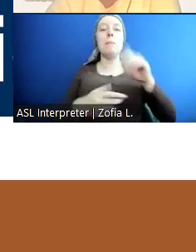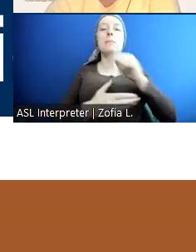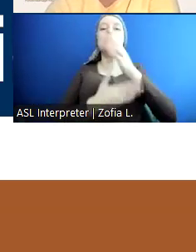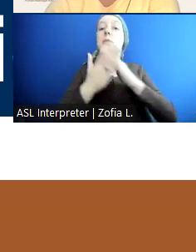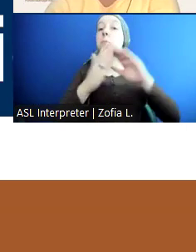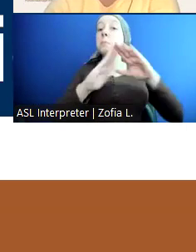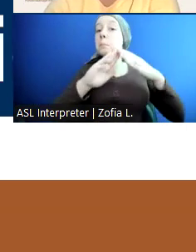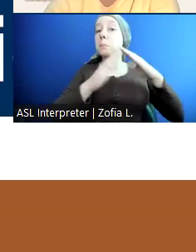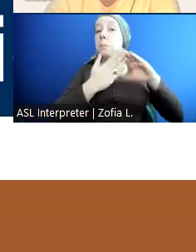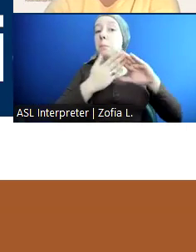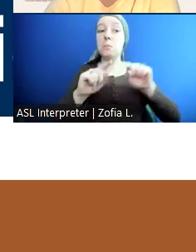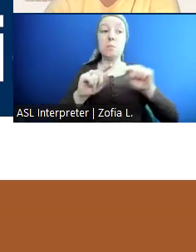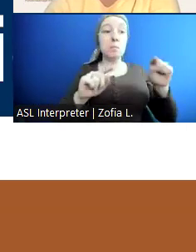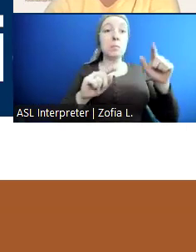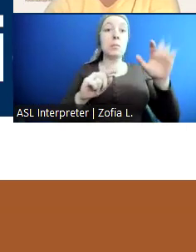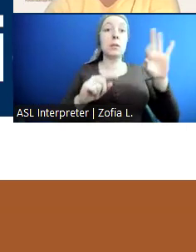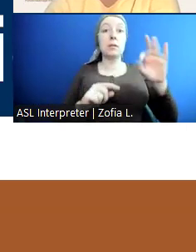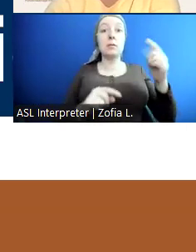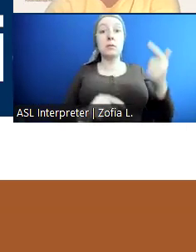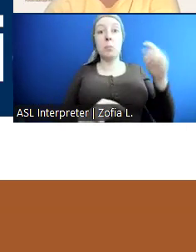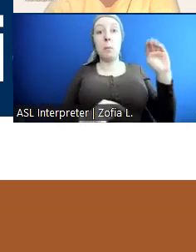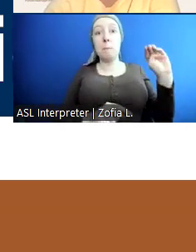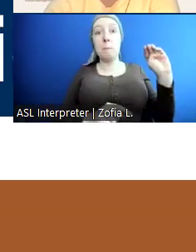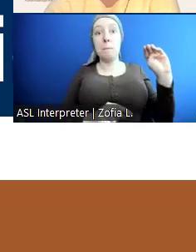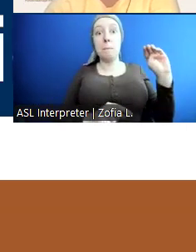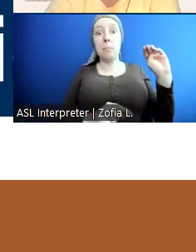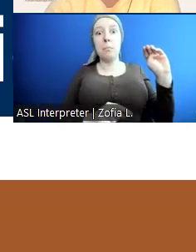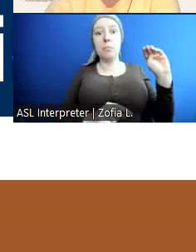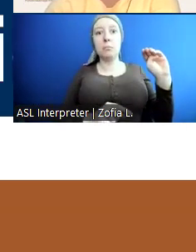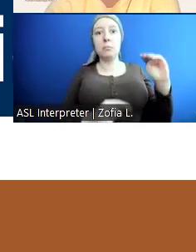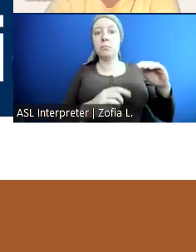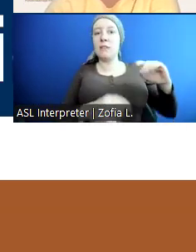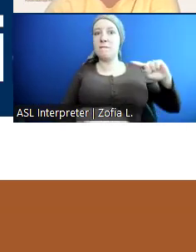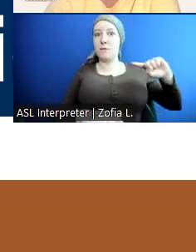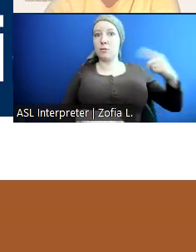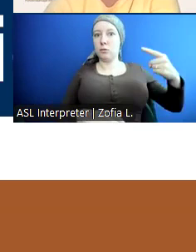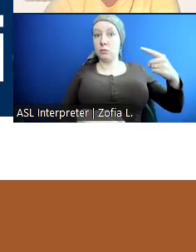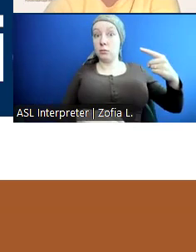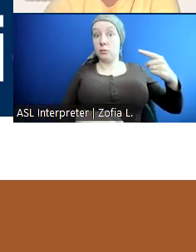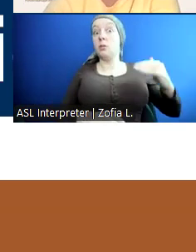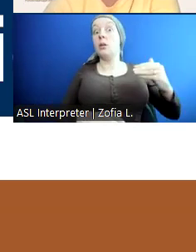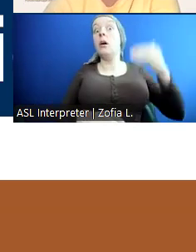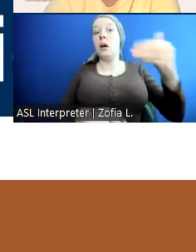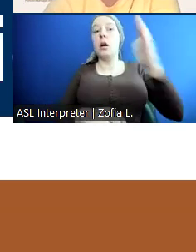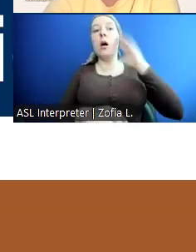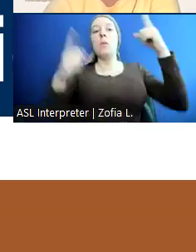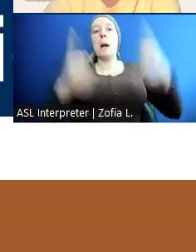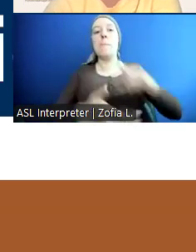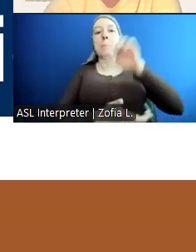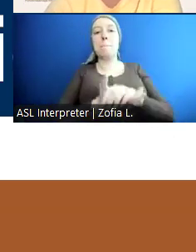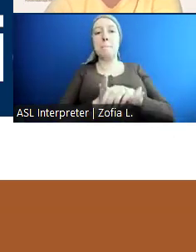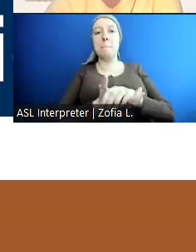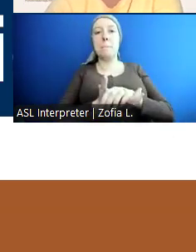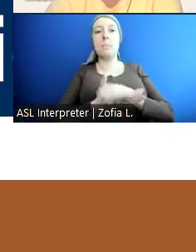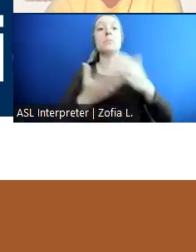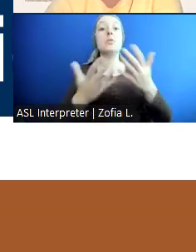communities where female genital cutting is a precursor to a marriage. And again, if you're screening